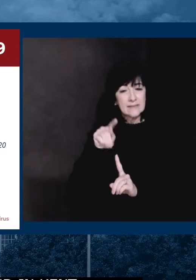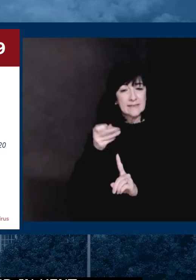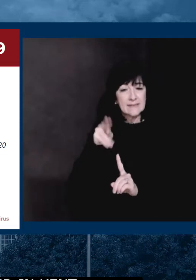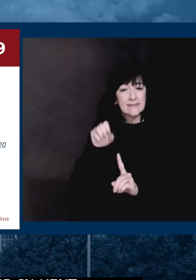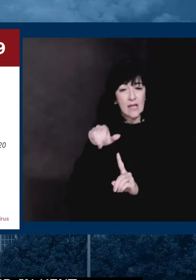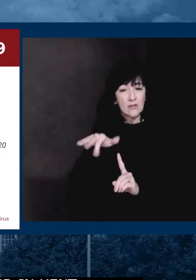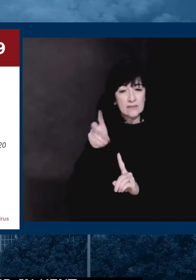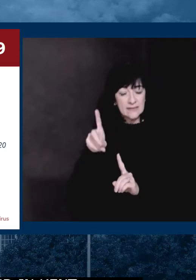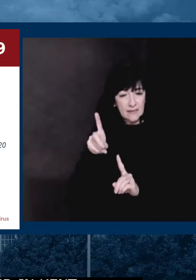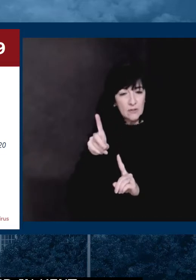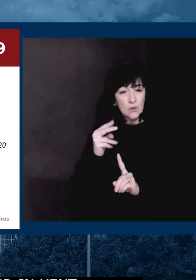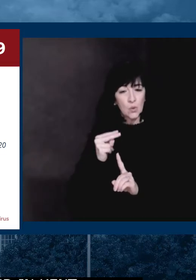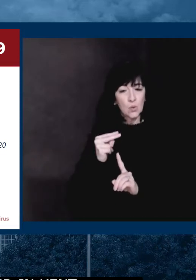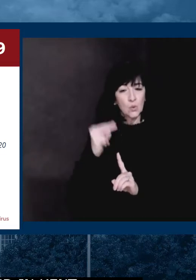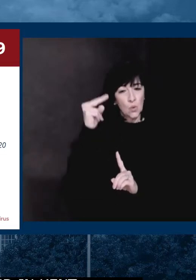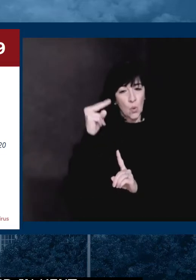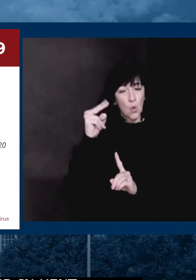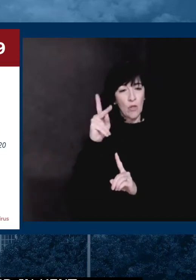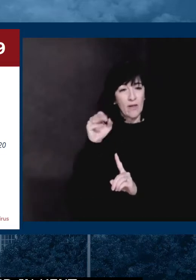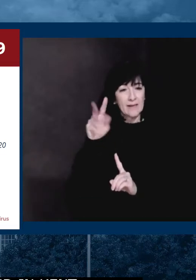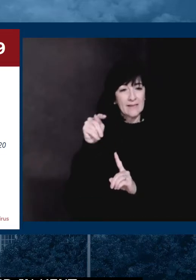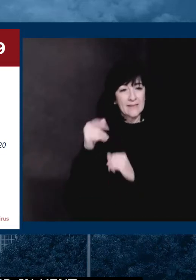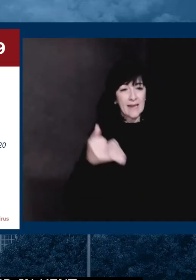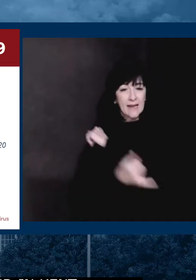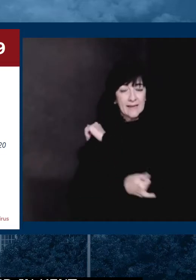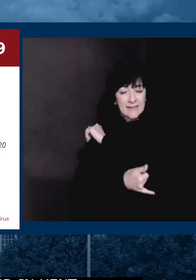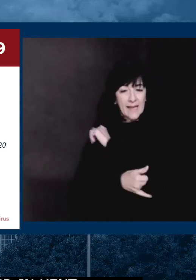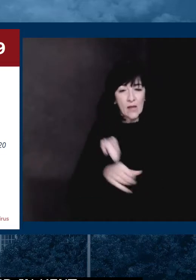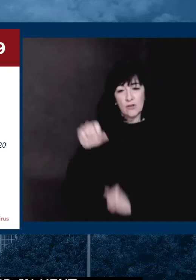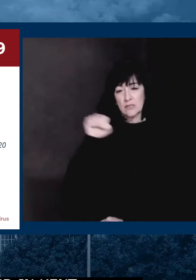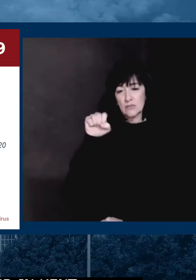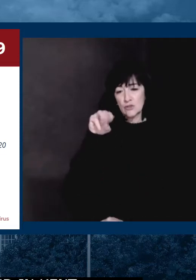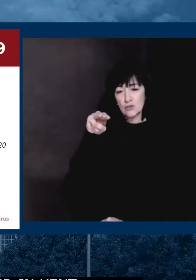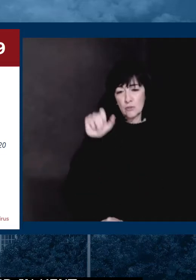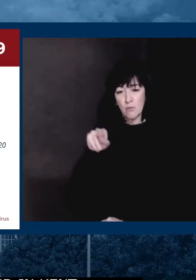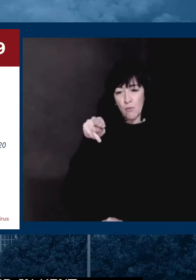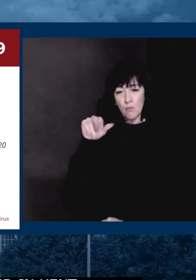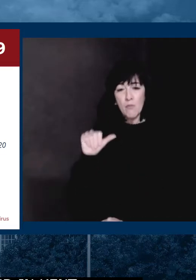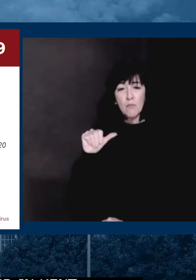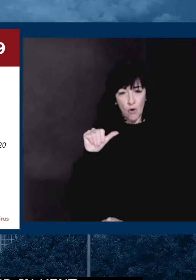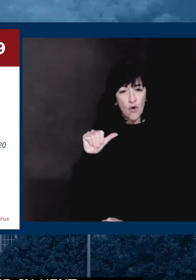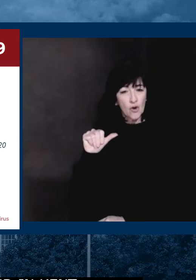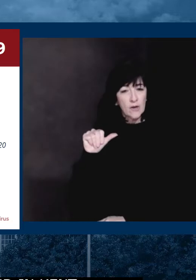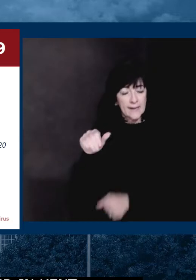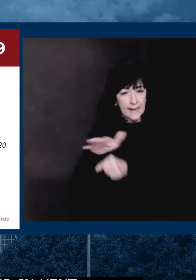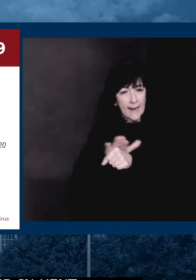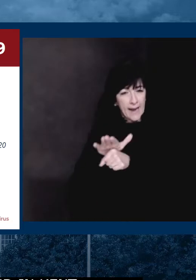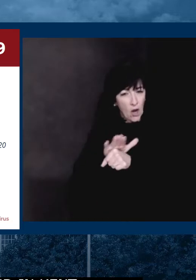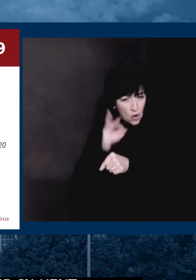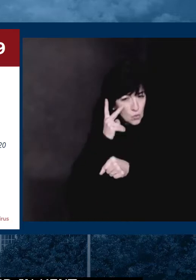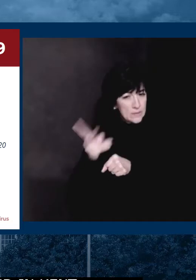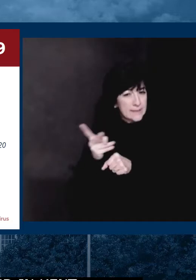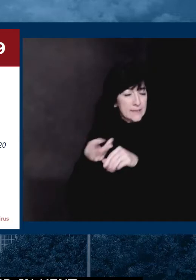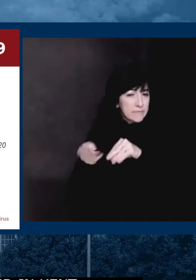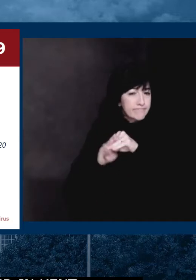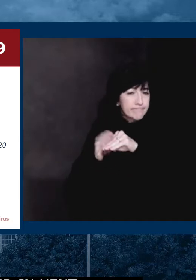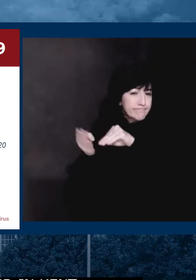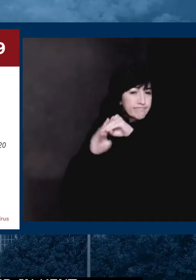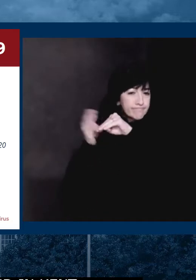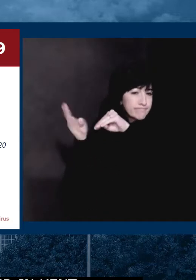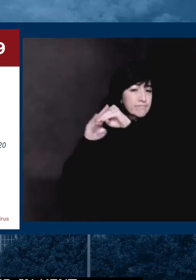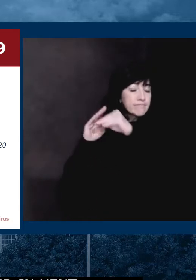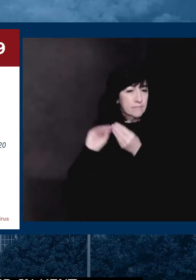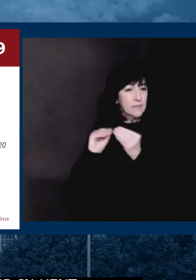northern Kent County and Smyrna area. We're seeing a surge in cases, and particularly in Kent County, not